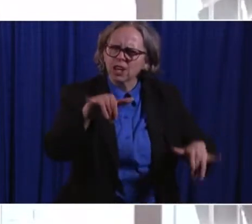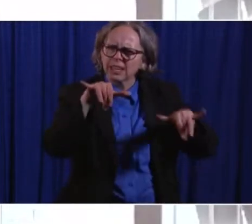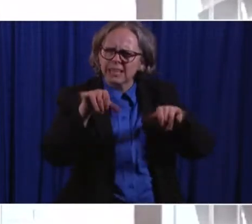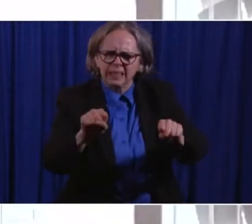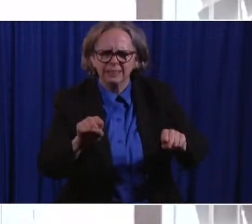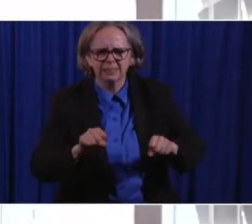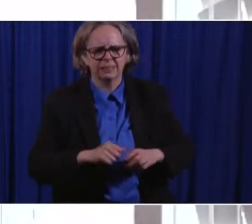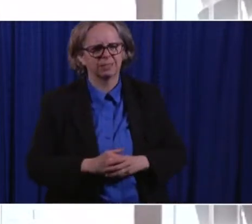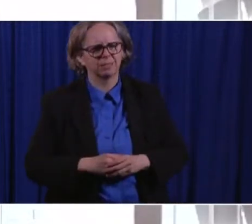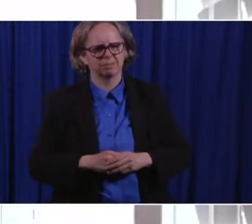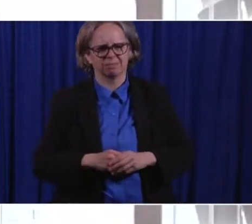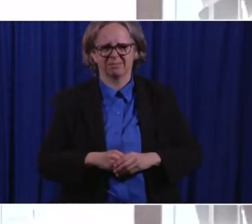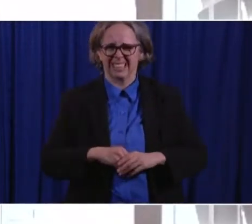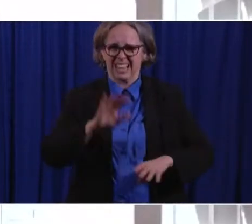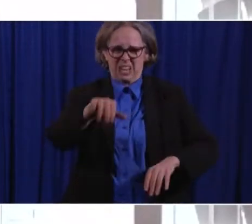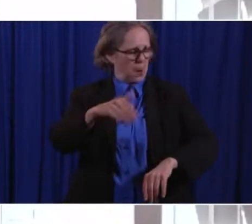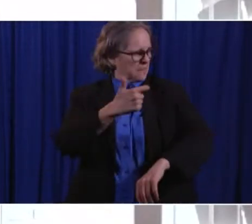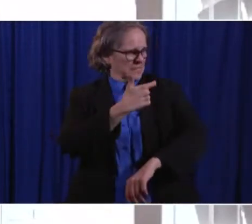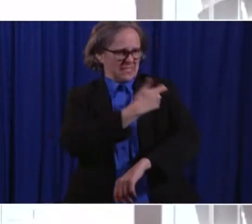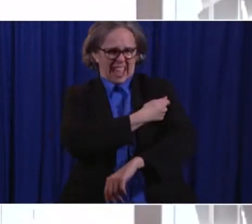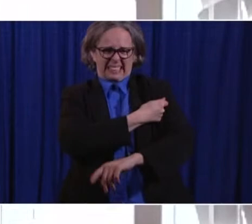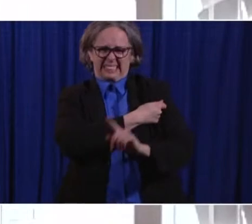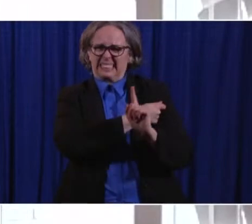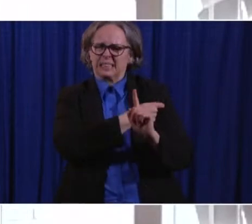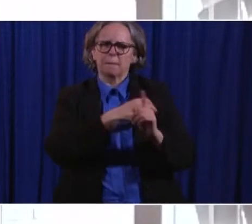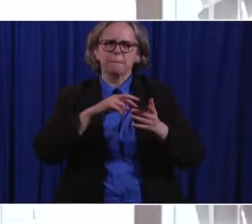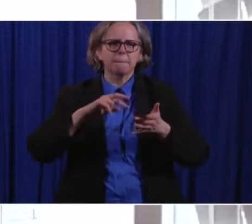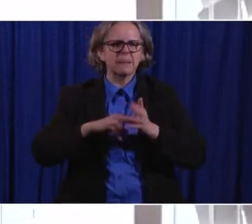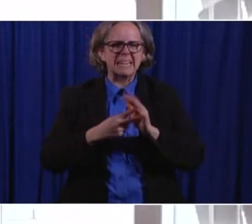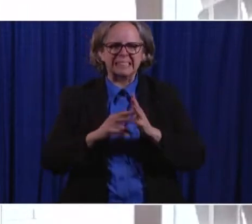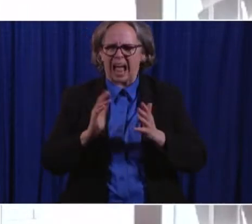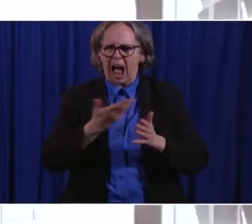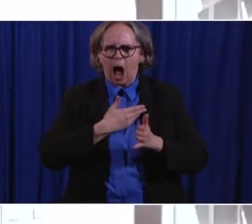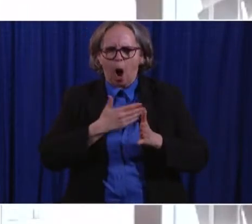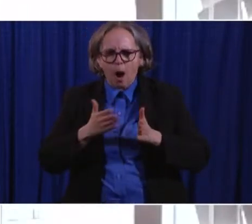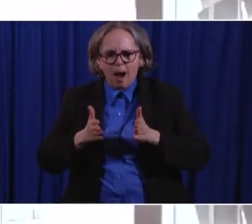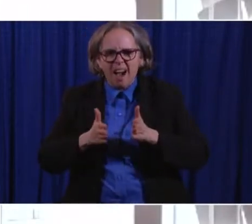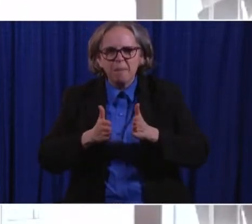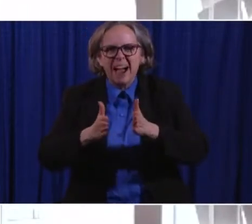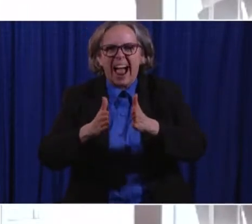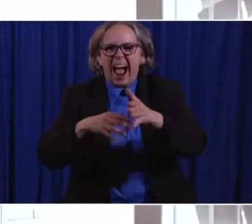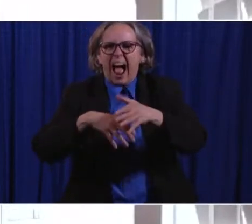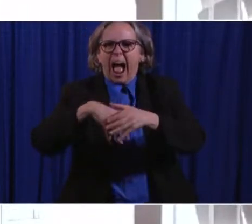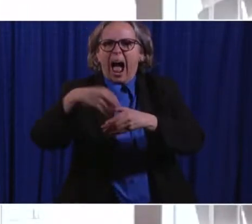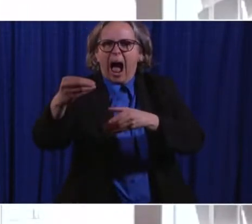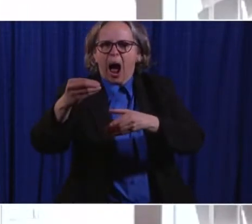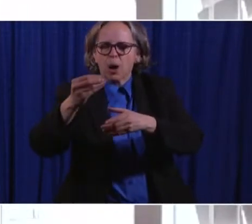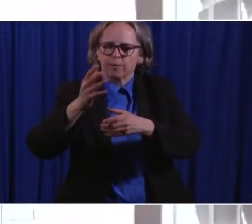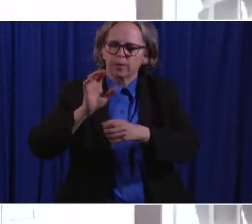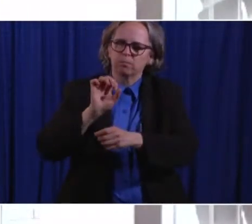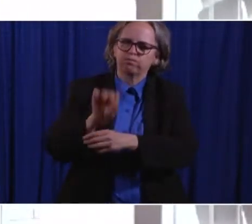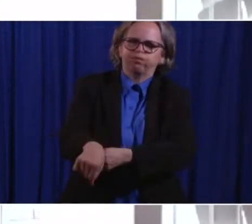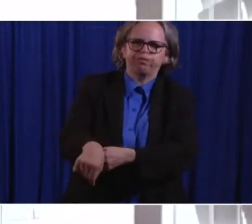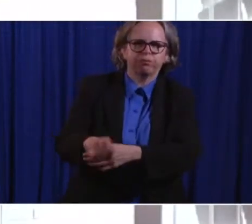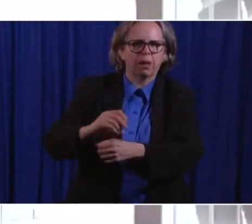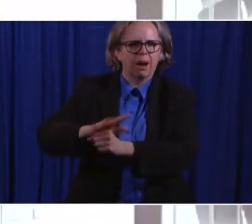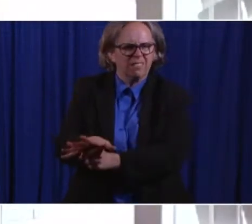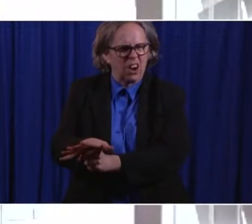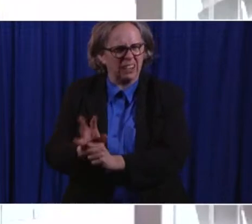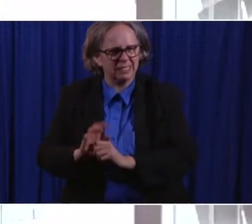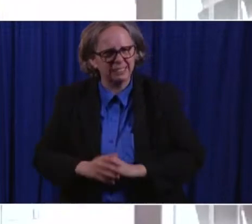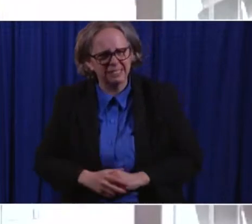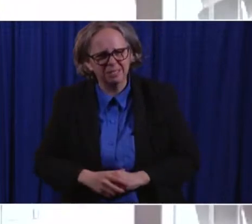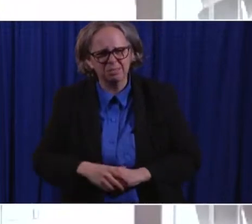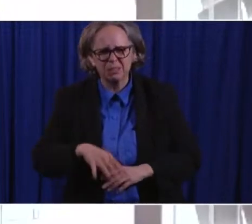ultimately our path out of this pandemic. I really like the analogy that the Lieutenant Governor